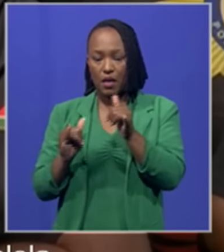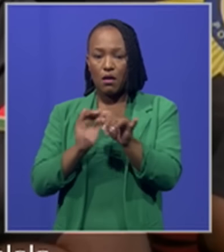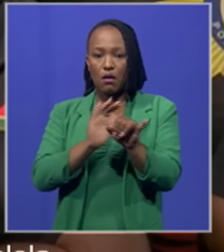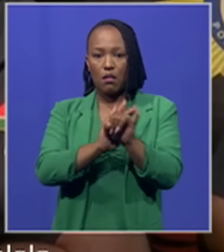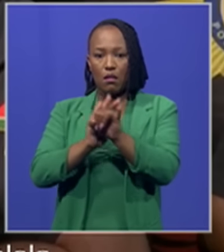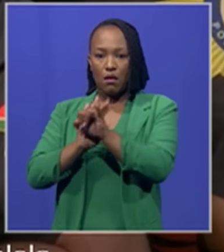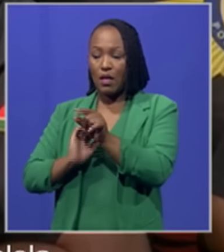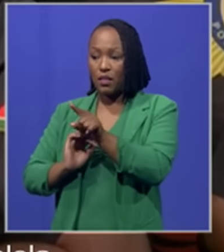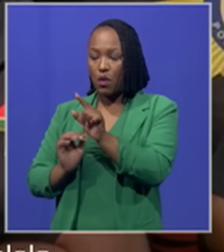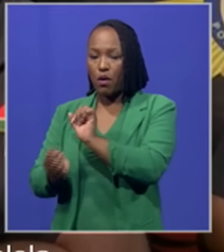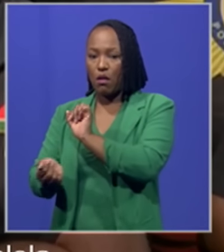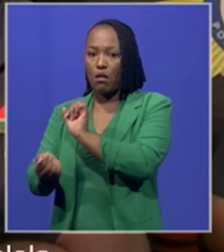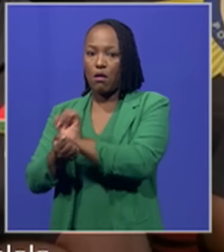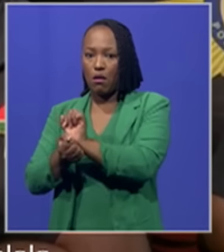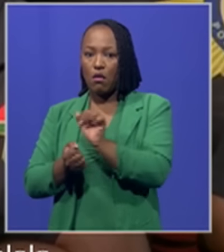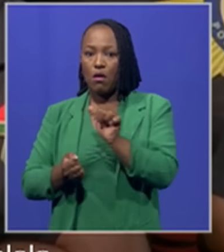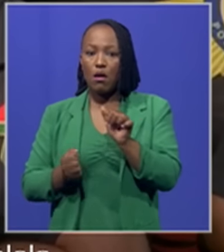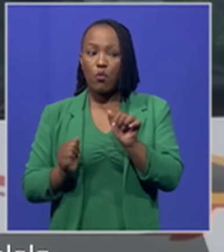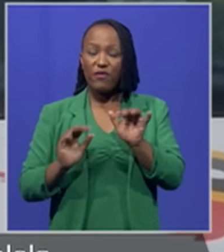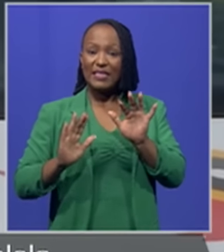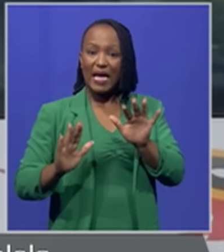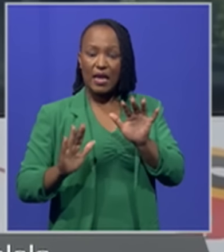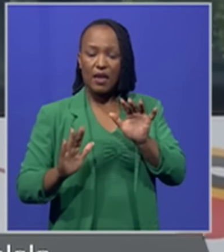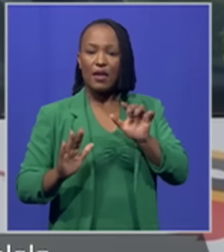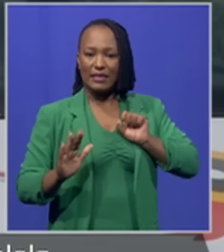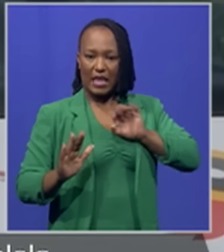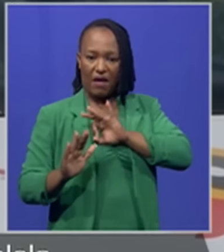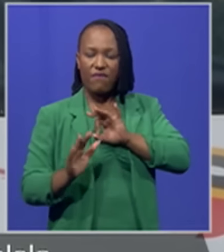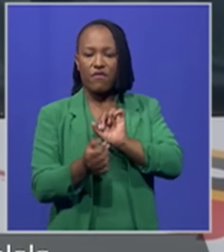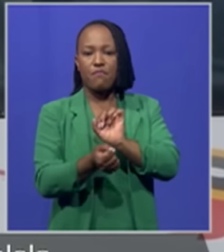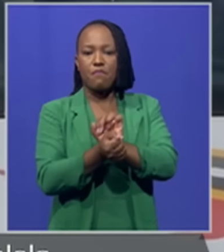appear in court with the 10 officials.